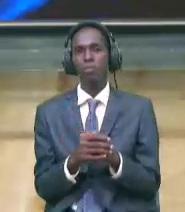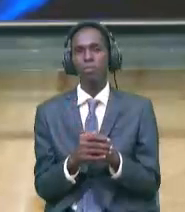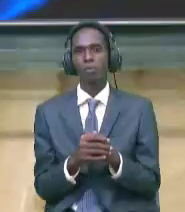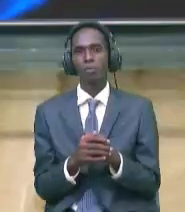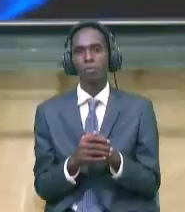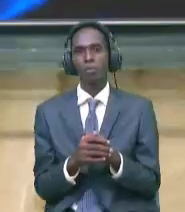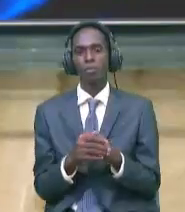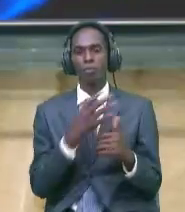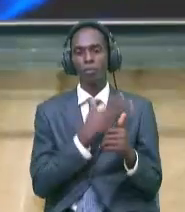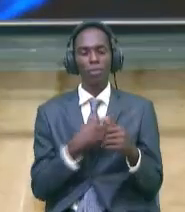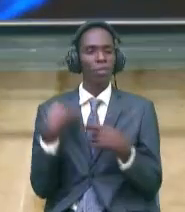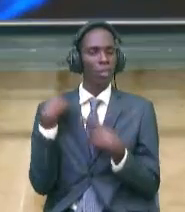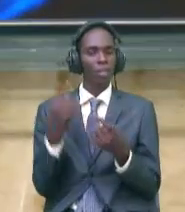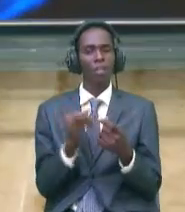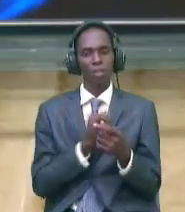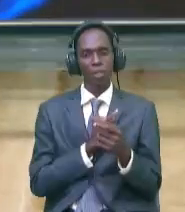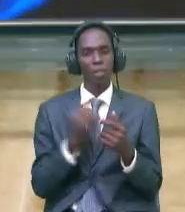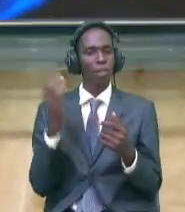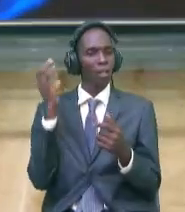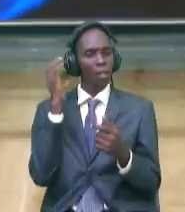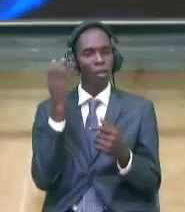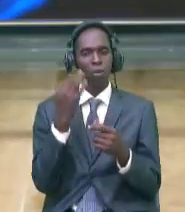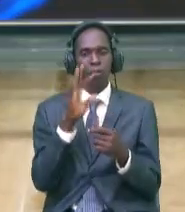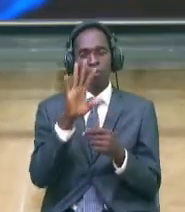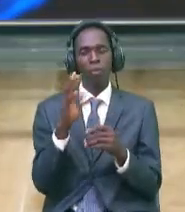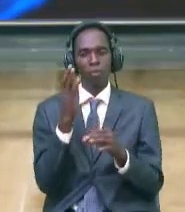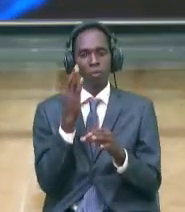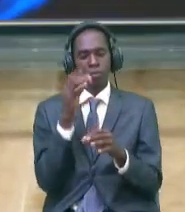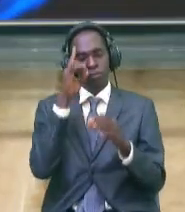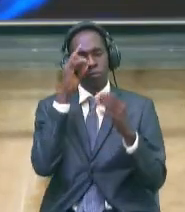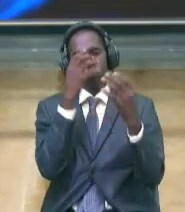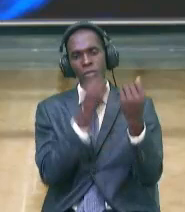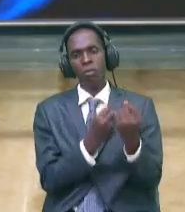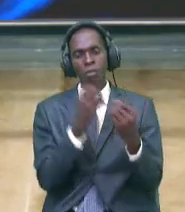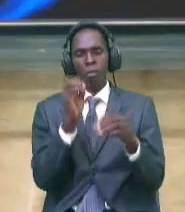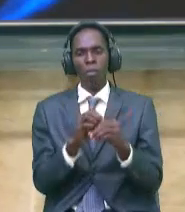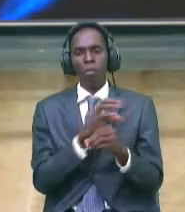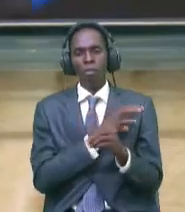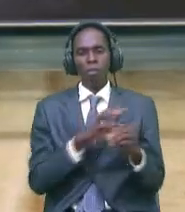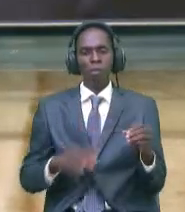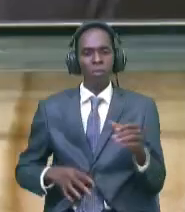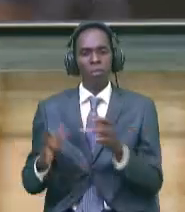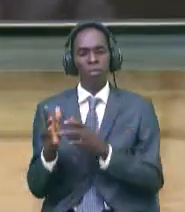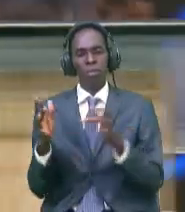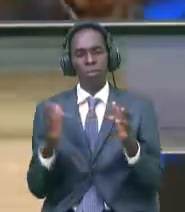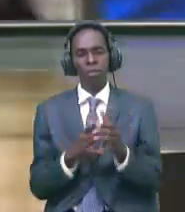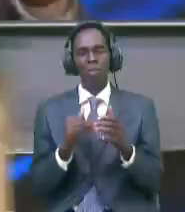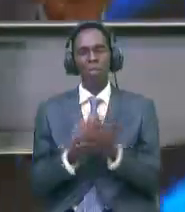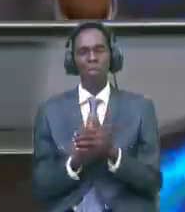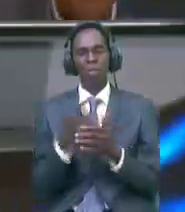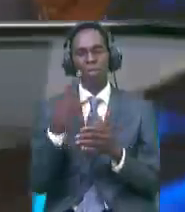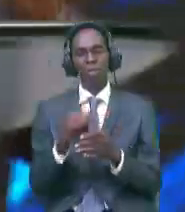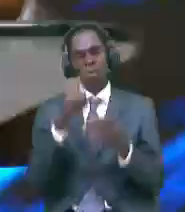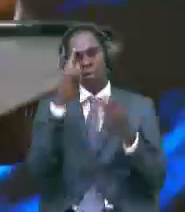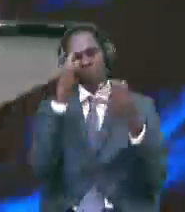your faith in Christ Jesus. It's talking to the saints. Faith in Christ Jesus. The